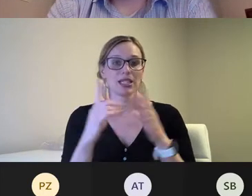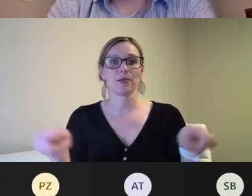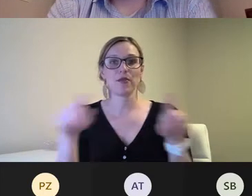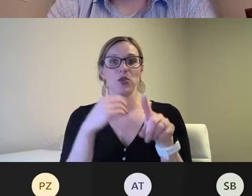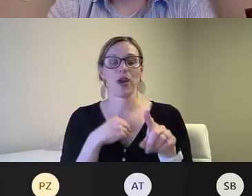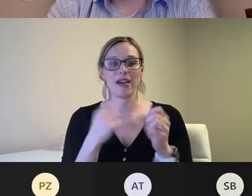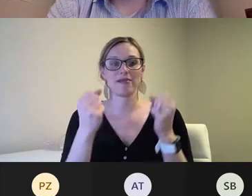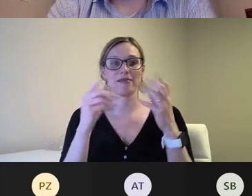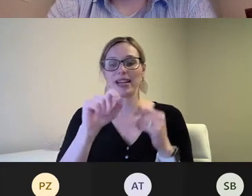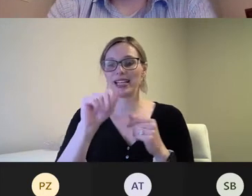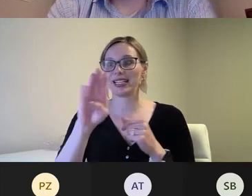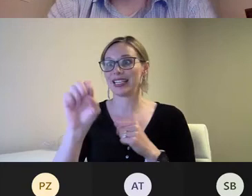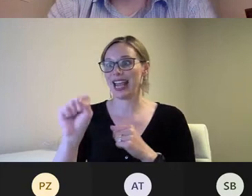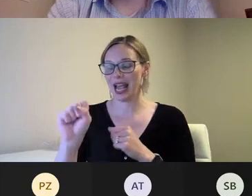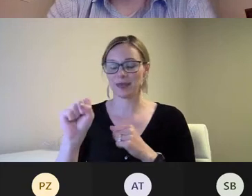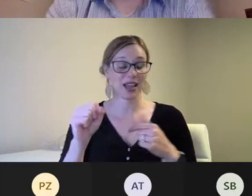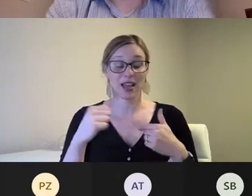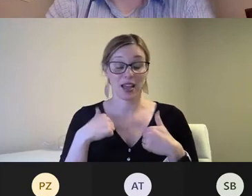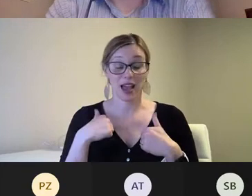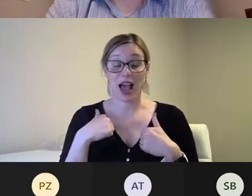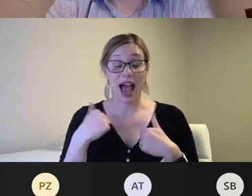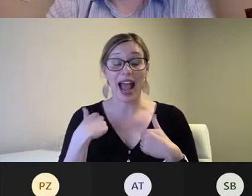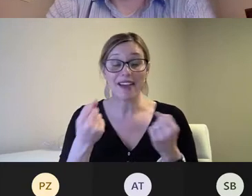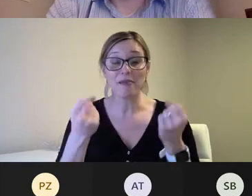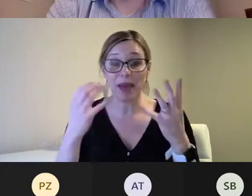have many browsers with many tabs.